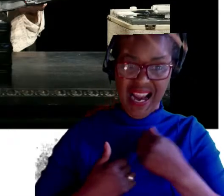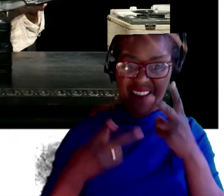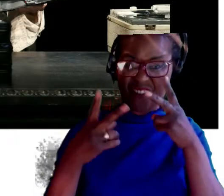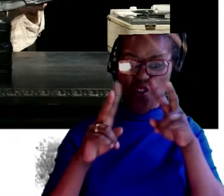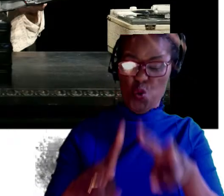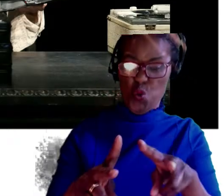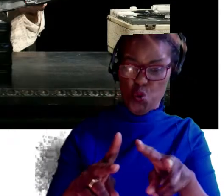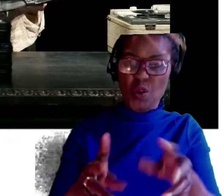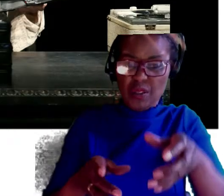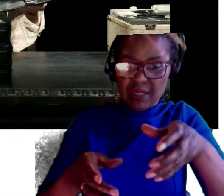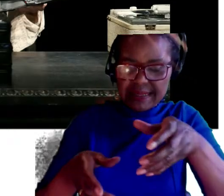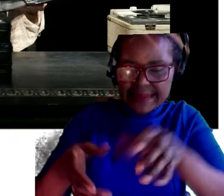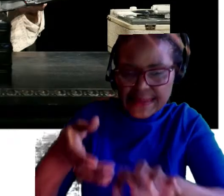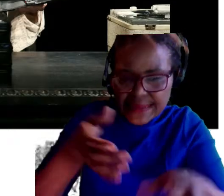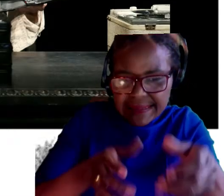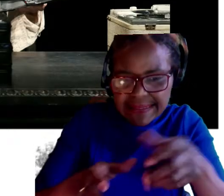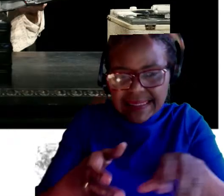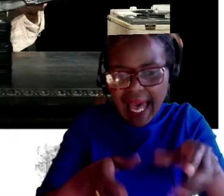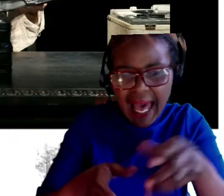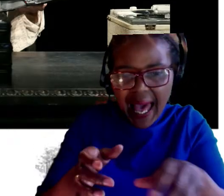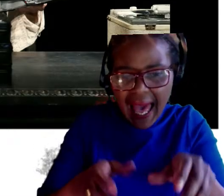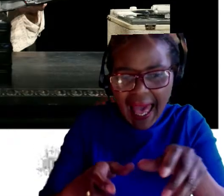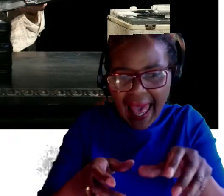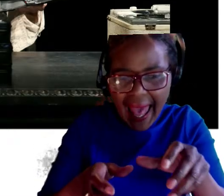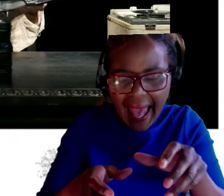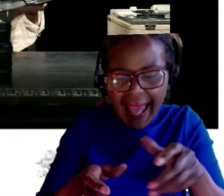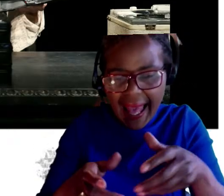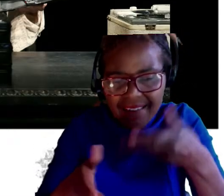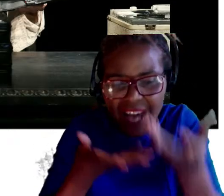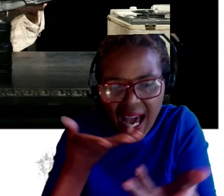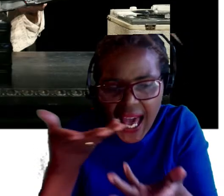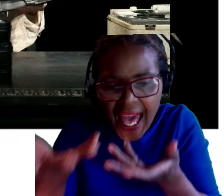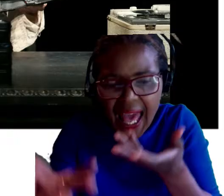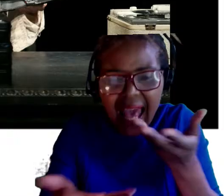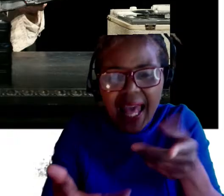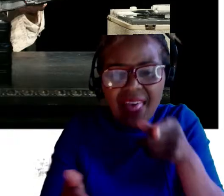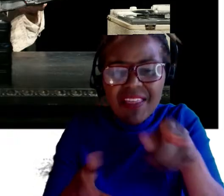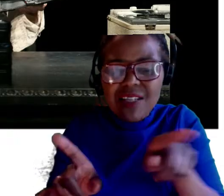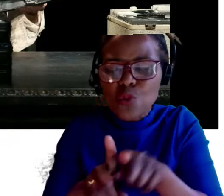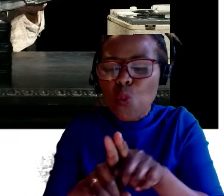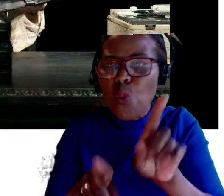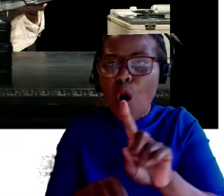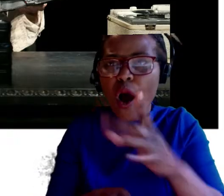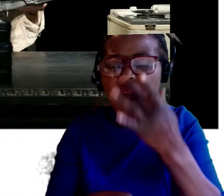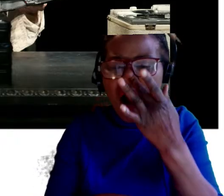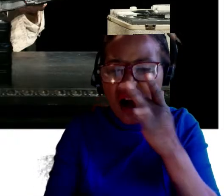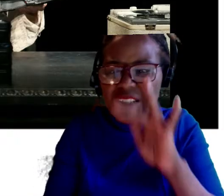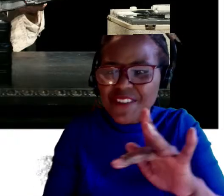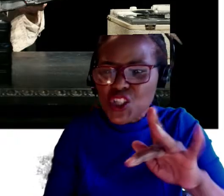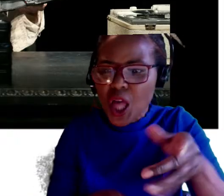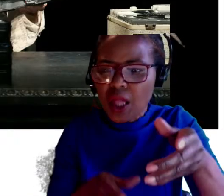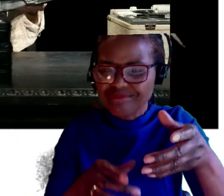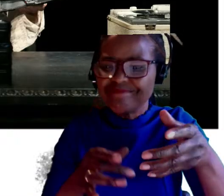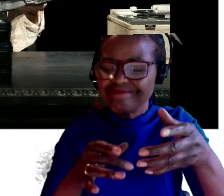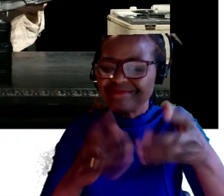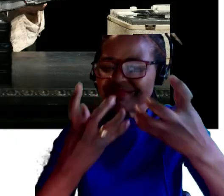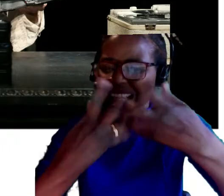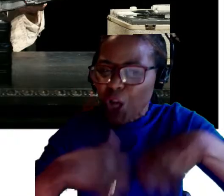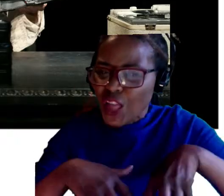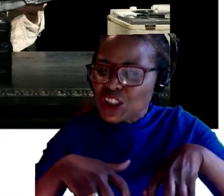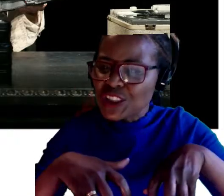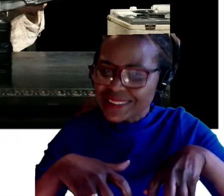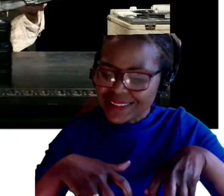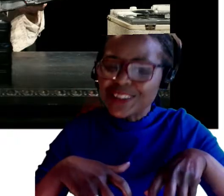it's a form where the story is made possible by an imagined technology. So, to my eyes, the film